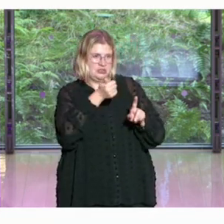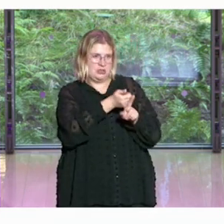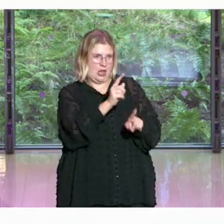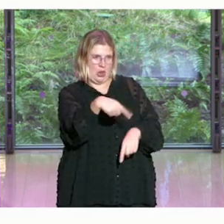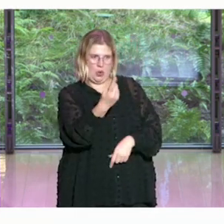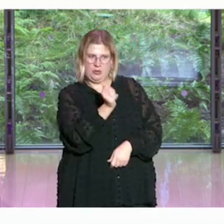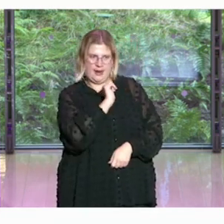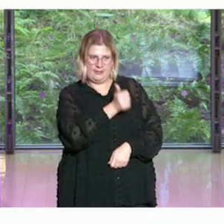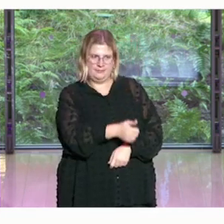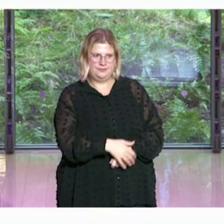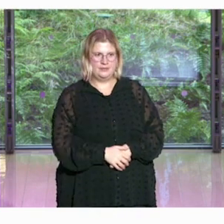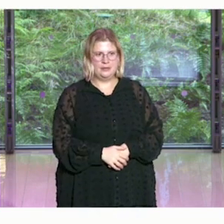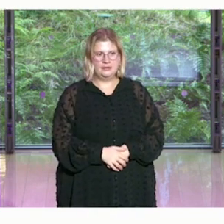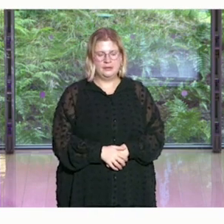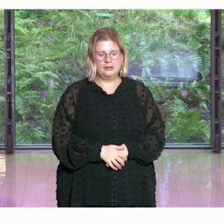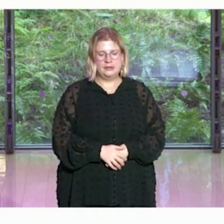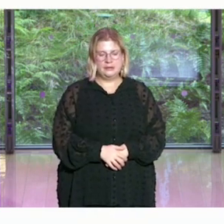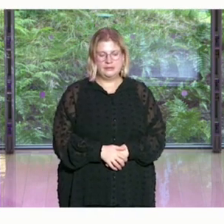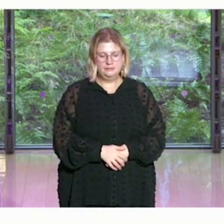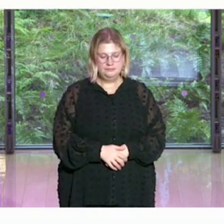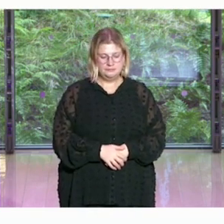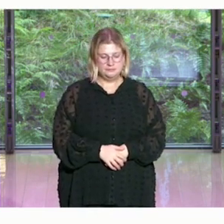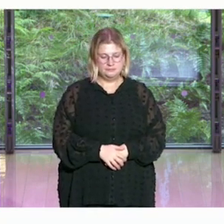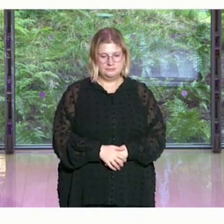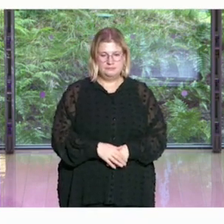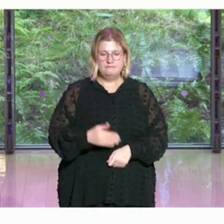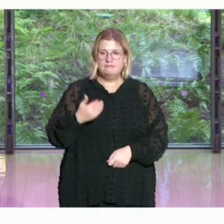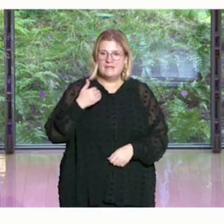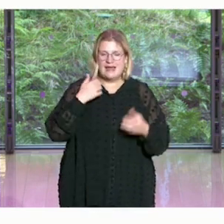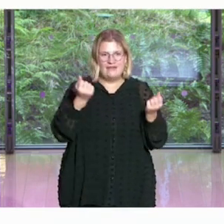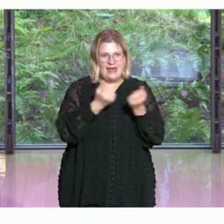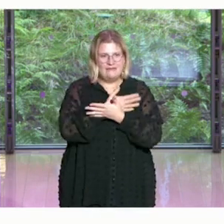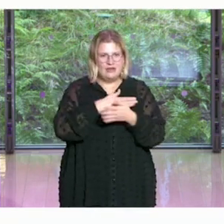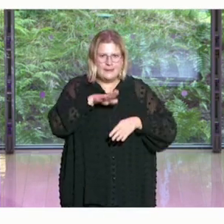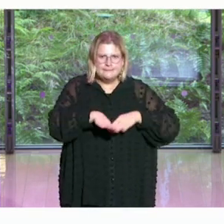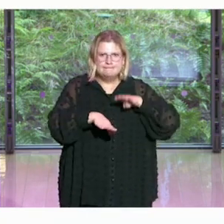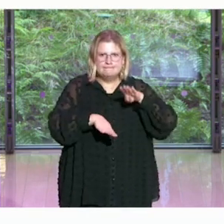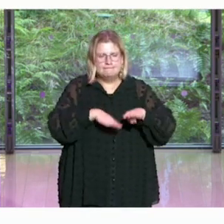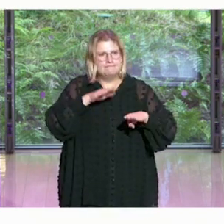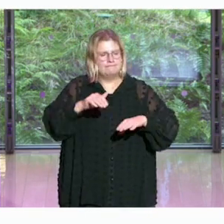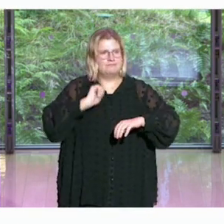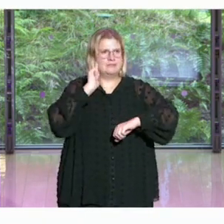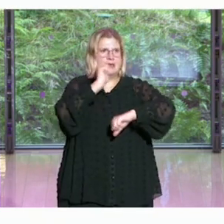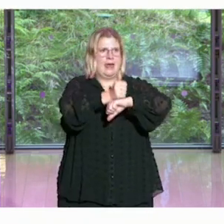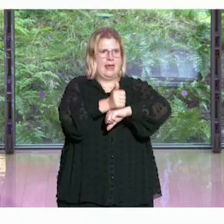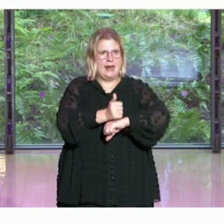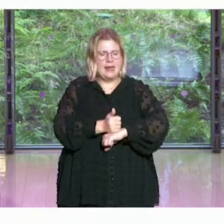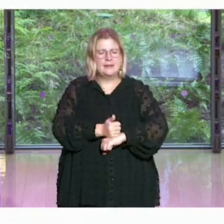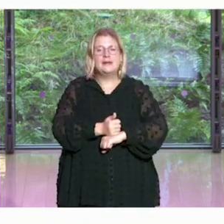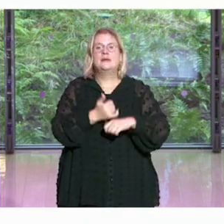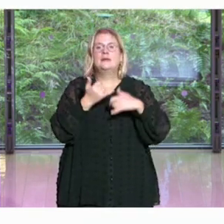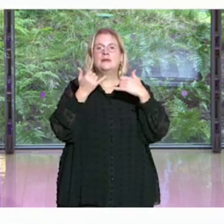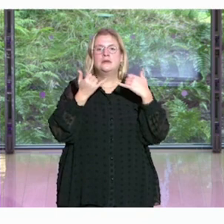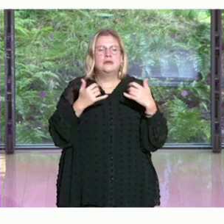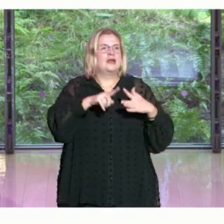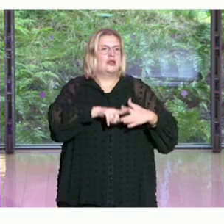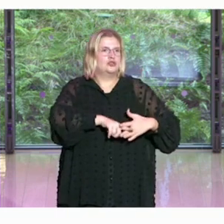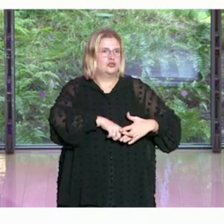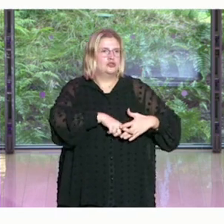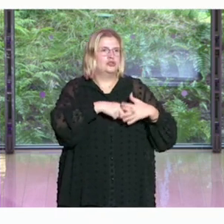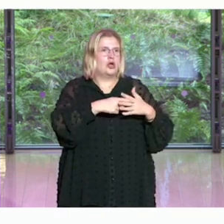themselves. So once you have those steps in place, that is where you can